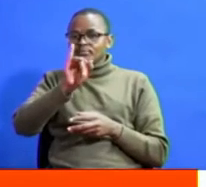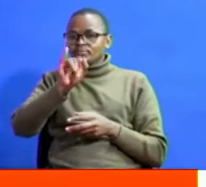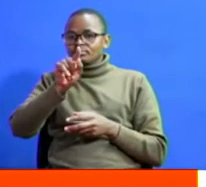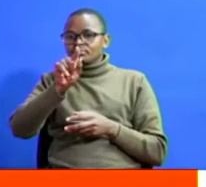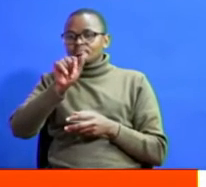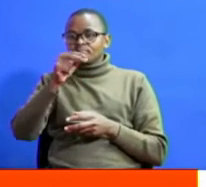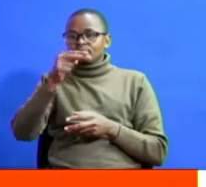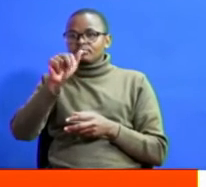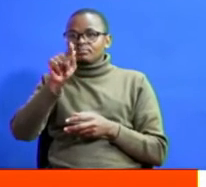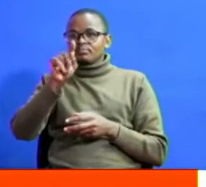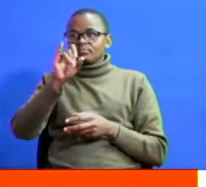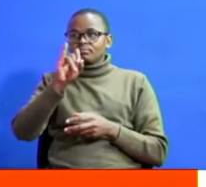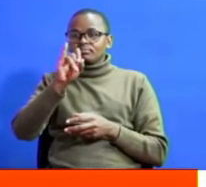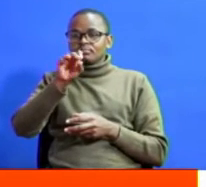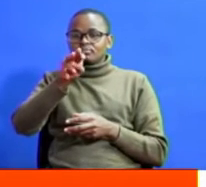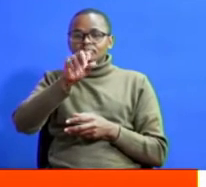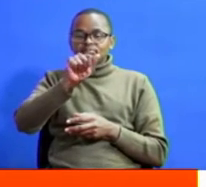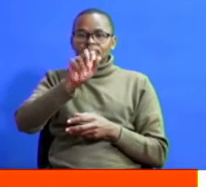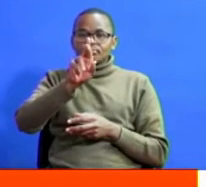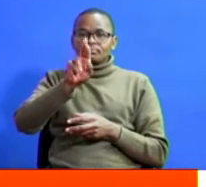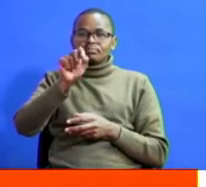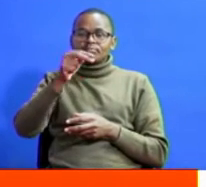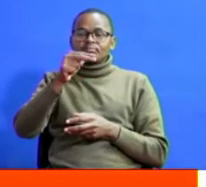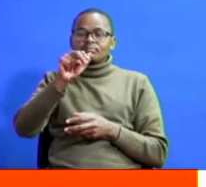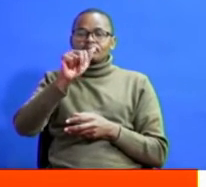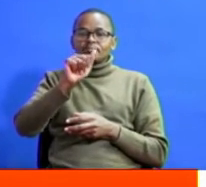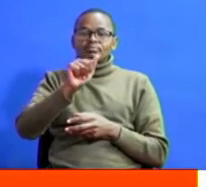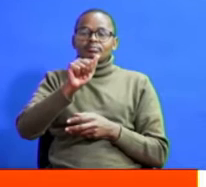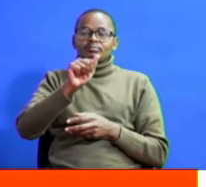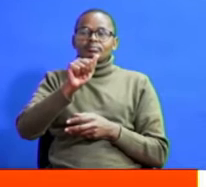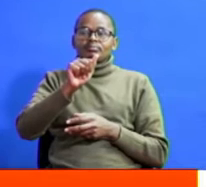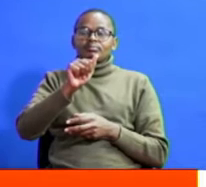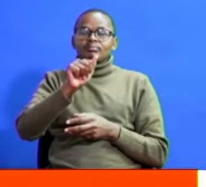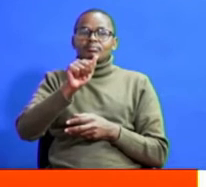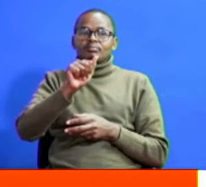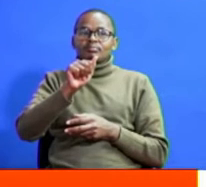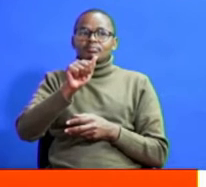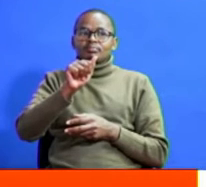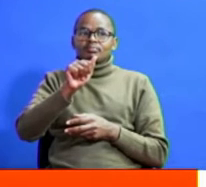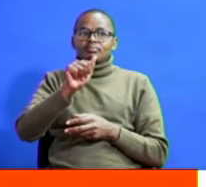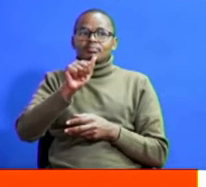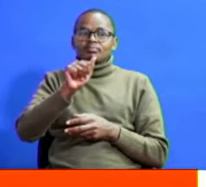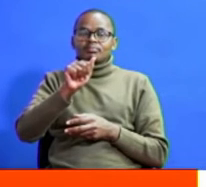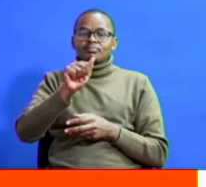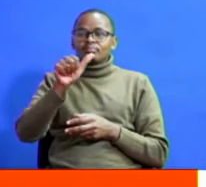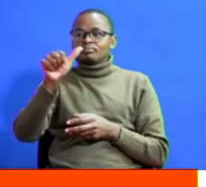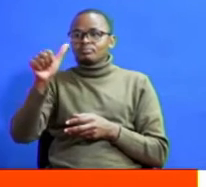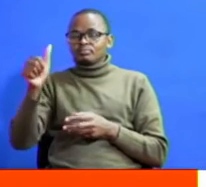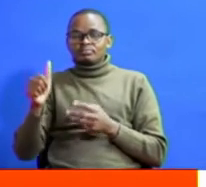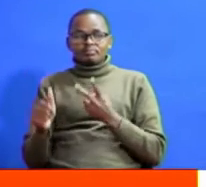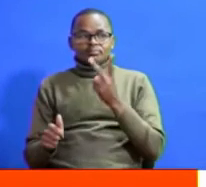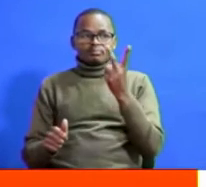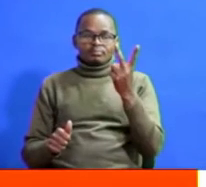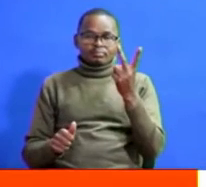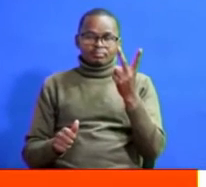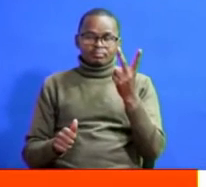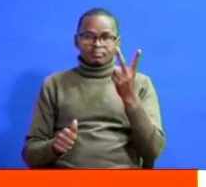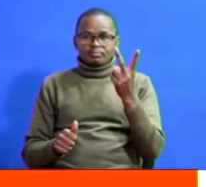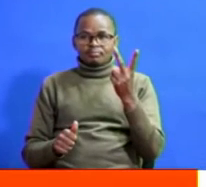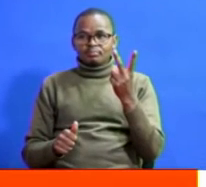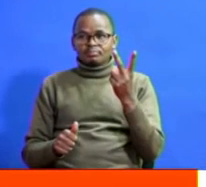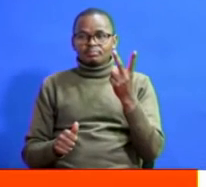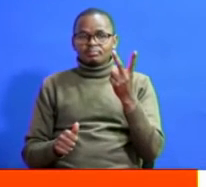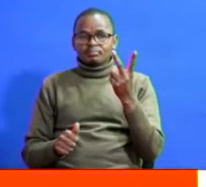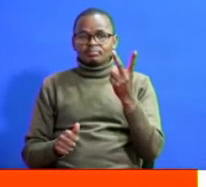Kenya Kwanza and Martha Karua, of course, of the Azimio side, and other, of course, running mates of the